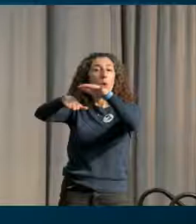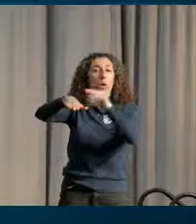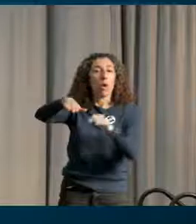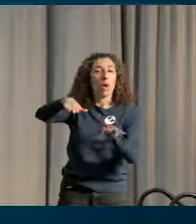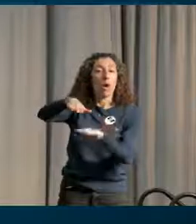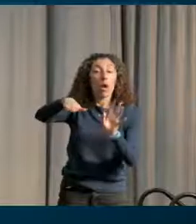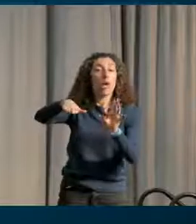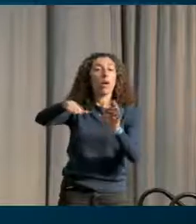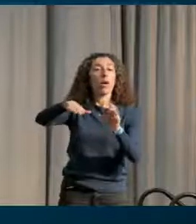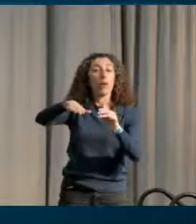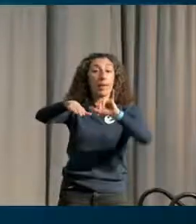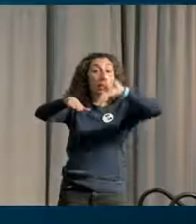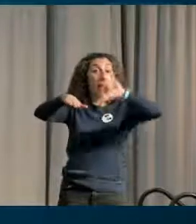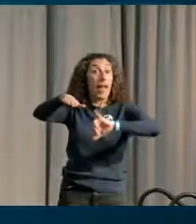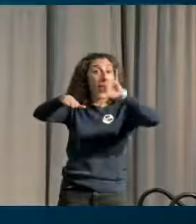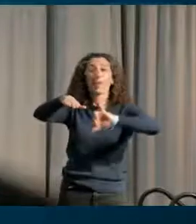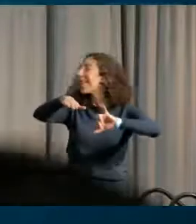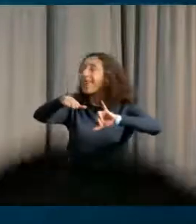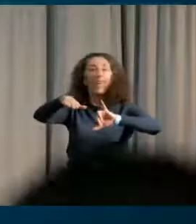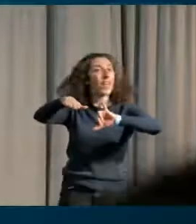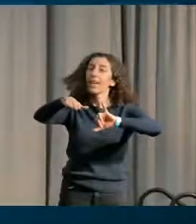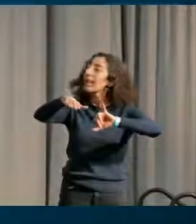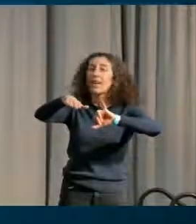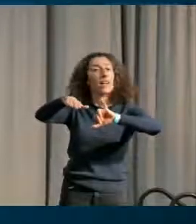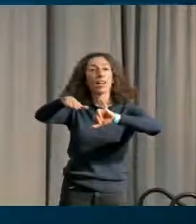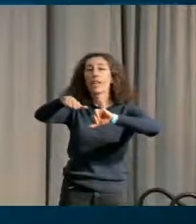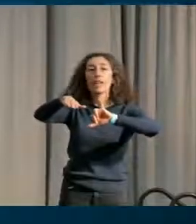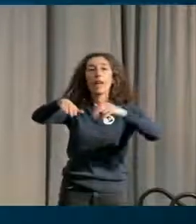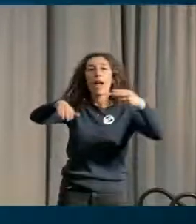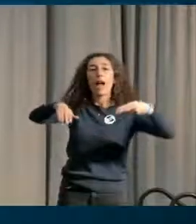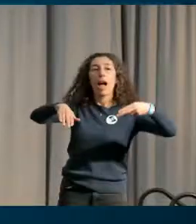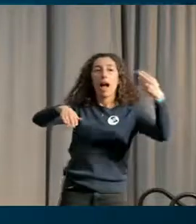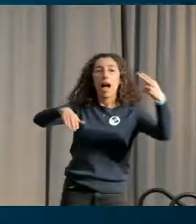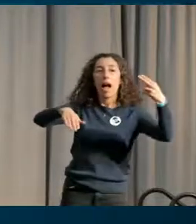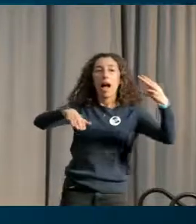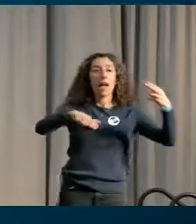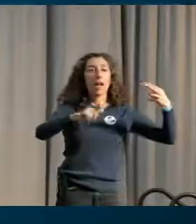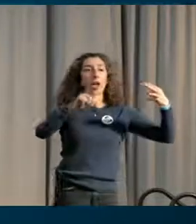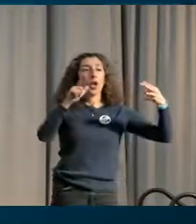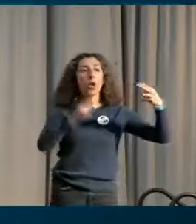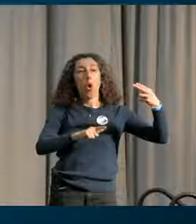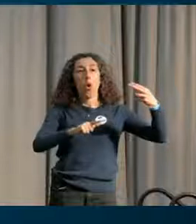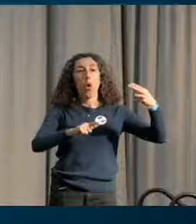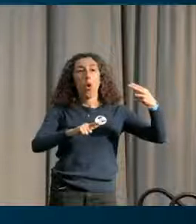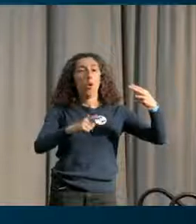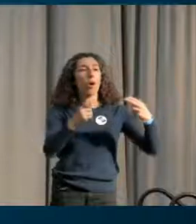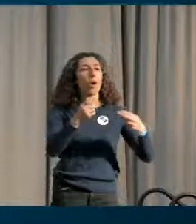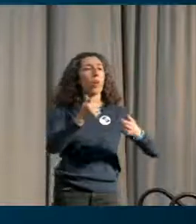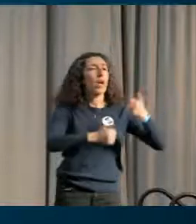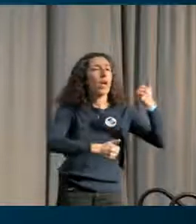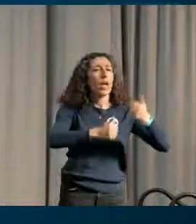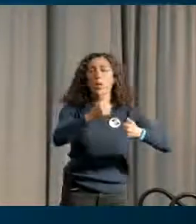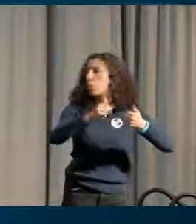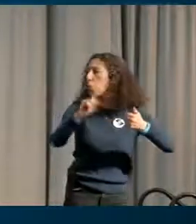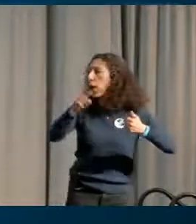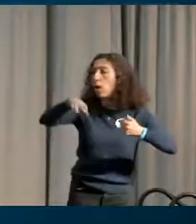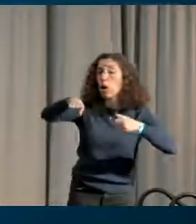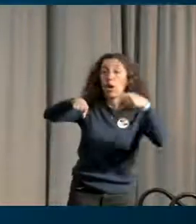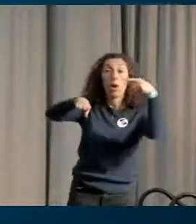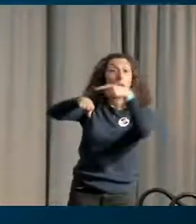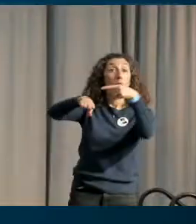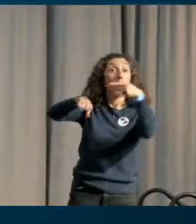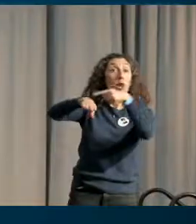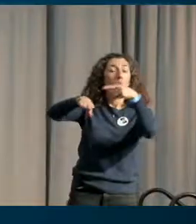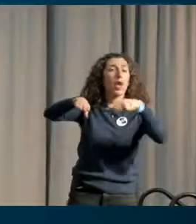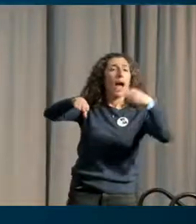is on the top, moving really fast, where do you think can you point to where you think the high pressure is? Point to where you think the high pressure might be. If